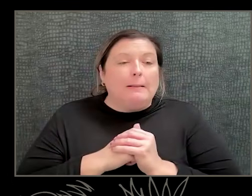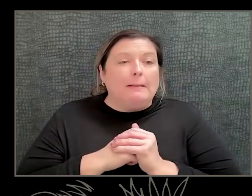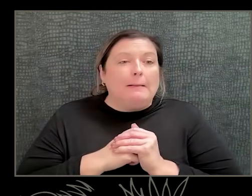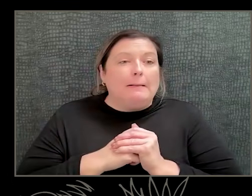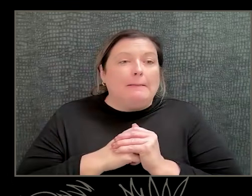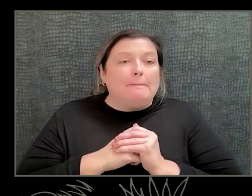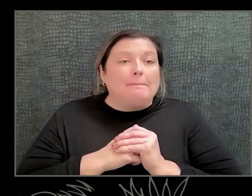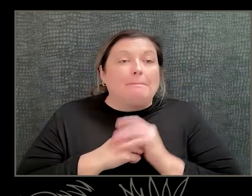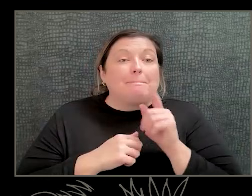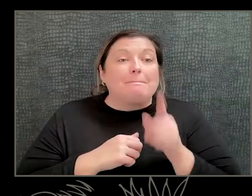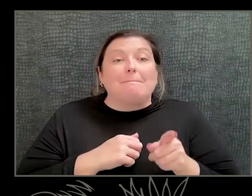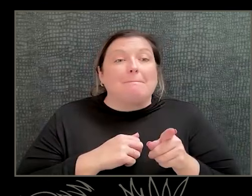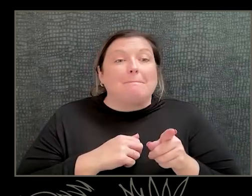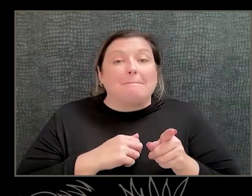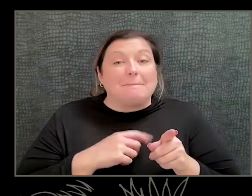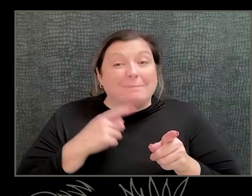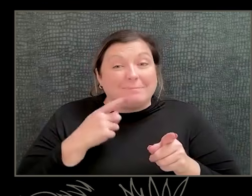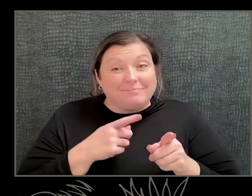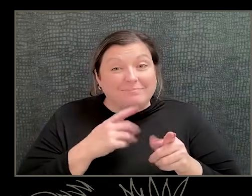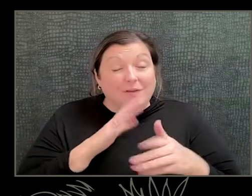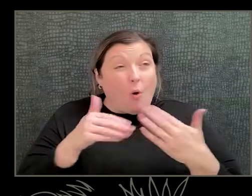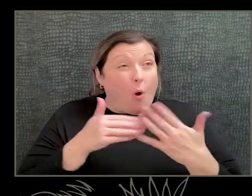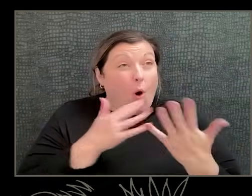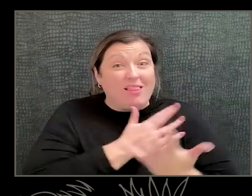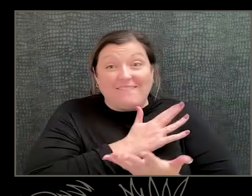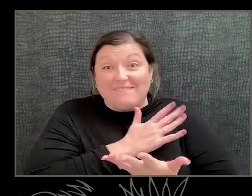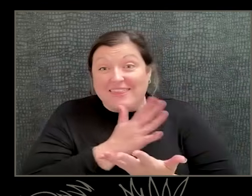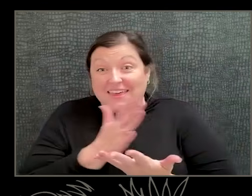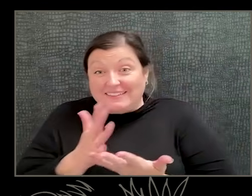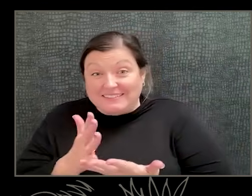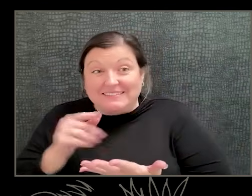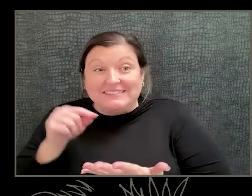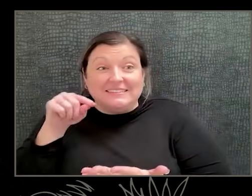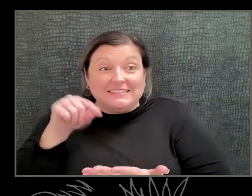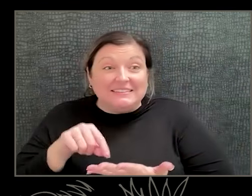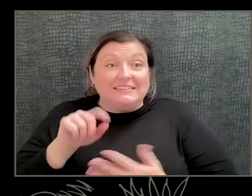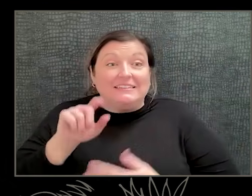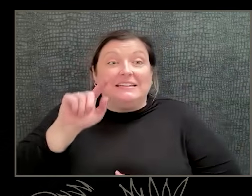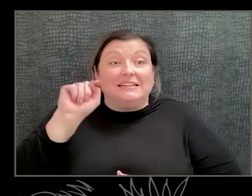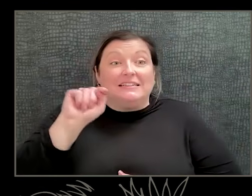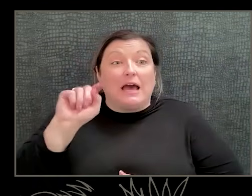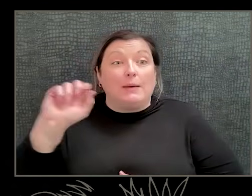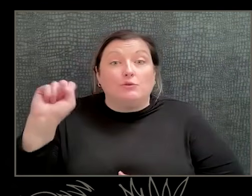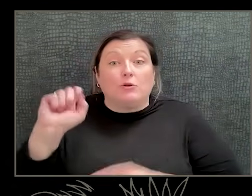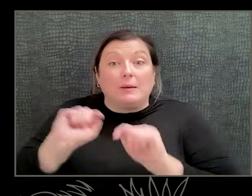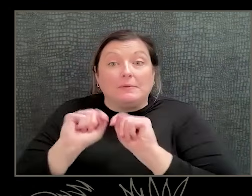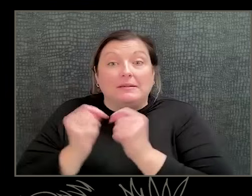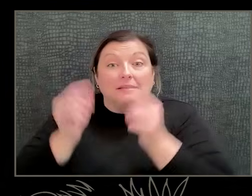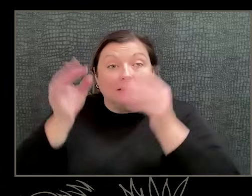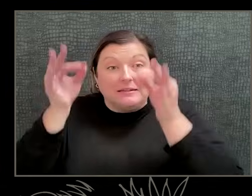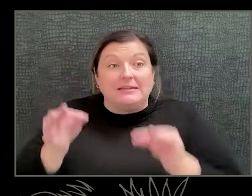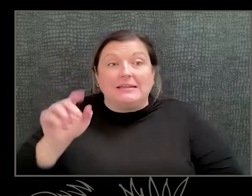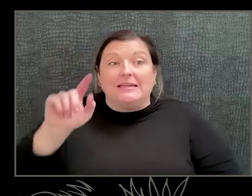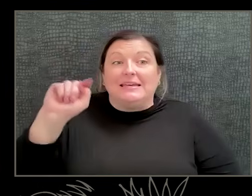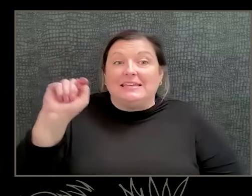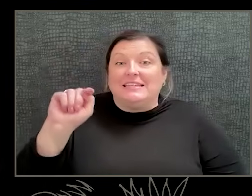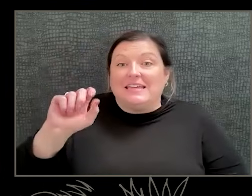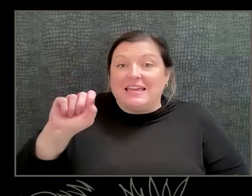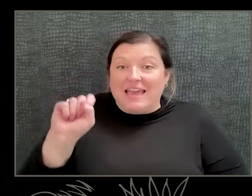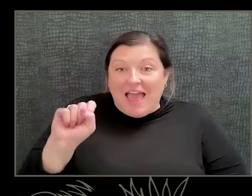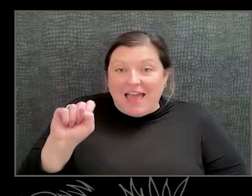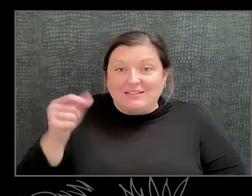All this to be said, and then TypeScript team decides to announce TS Go or TypeScript